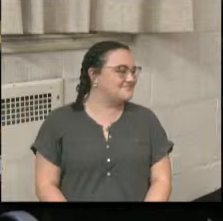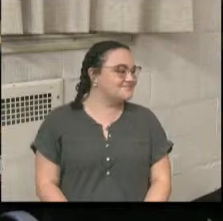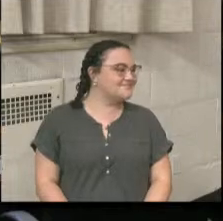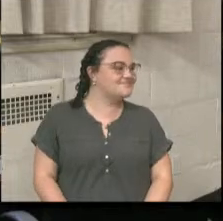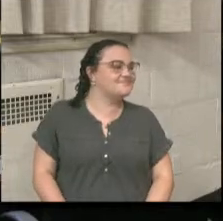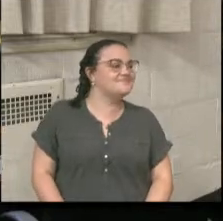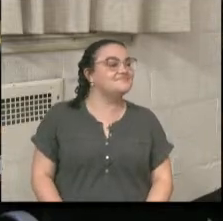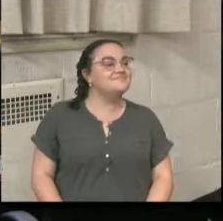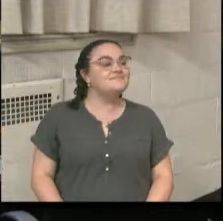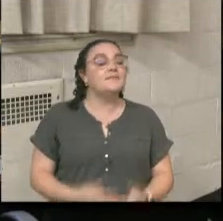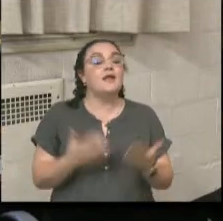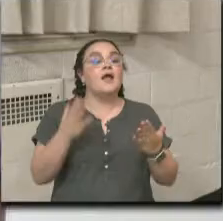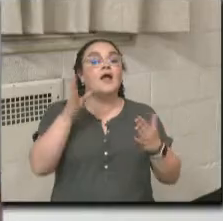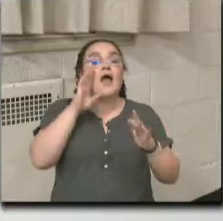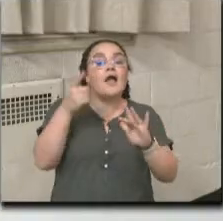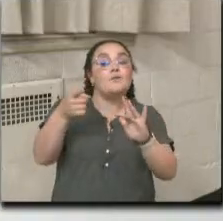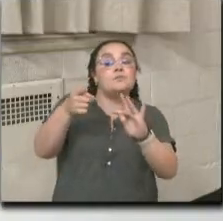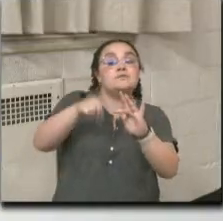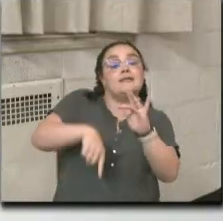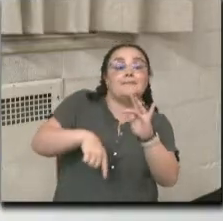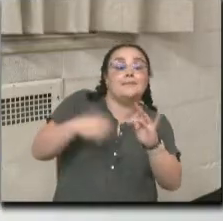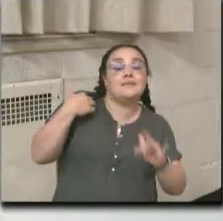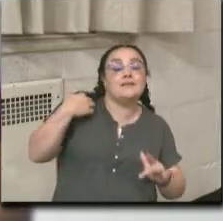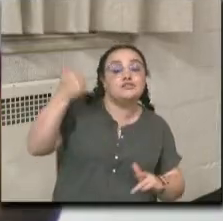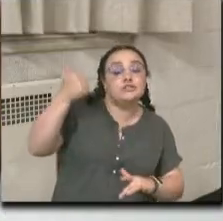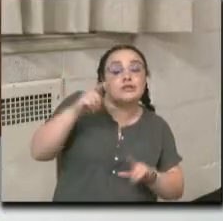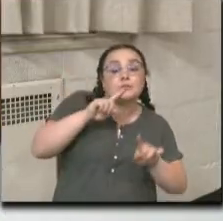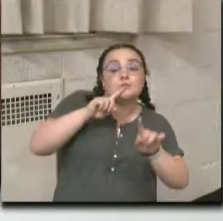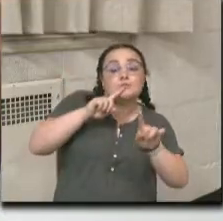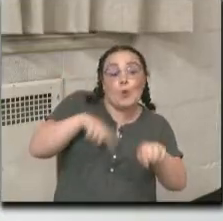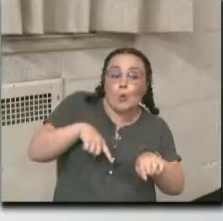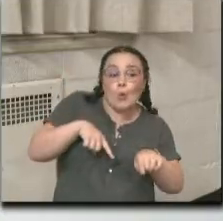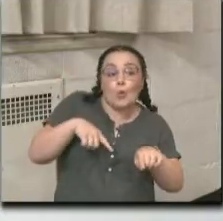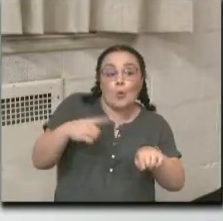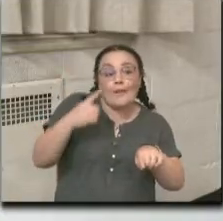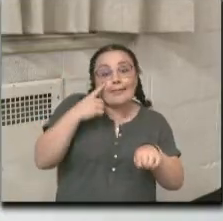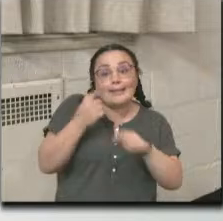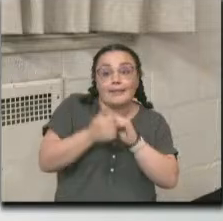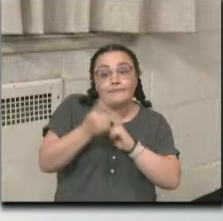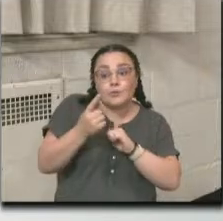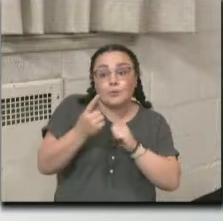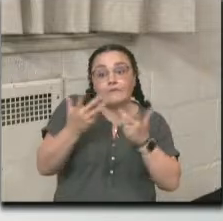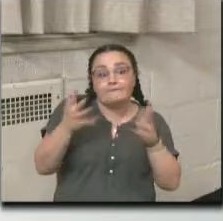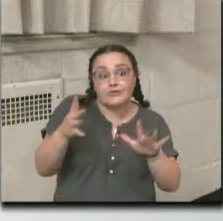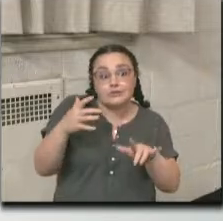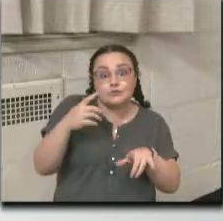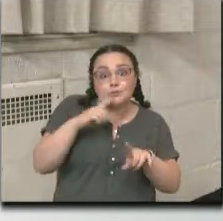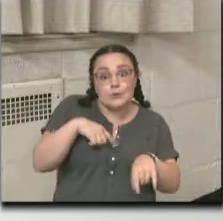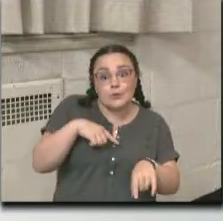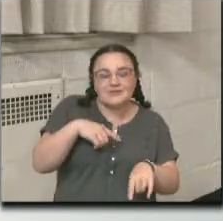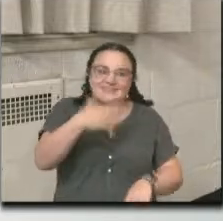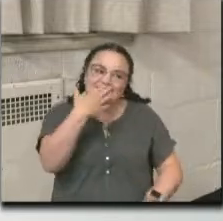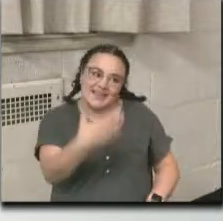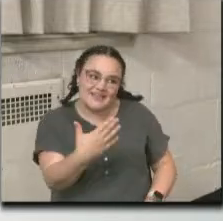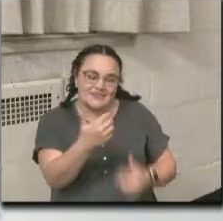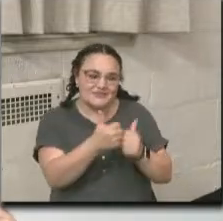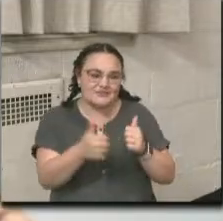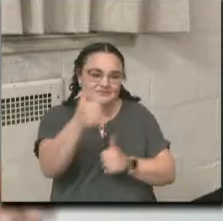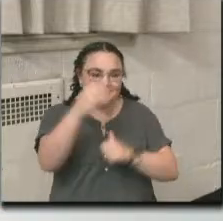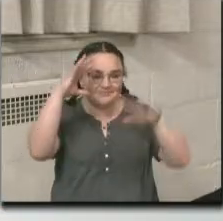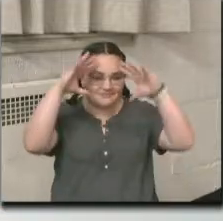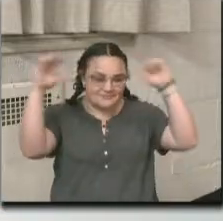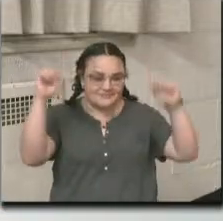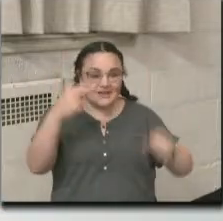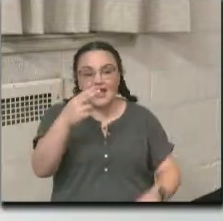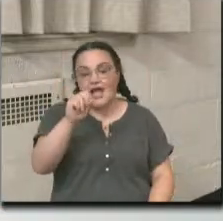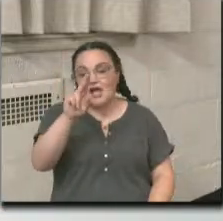And I'm going to skip the chair's report because I think everybody reported out on behalf of the chair. So thank you, Superintendent House. I give